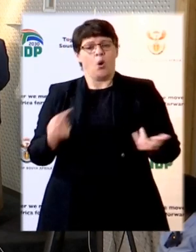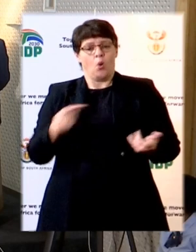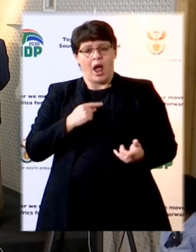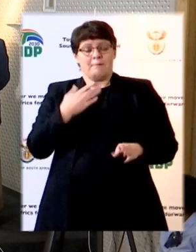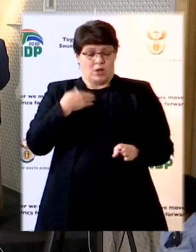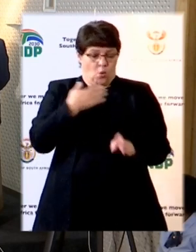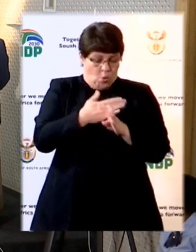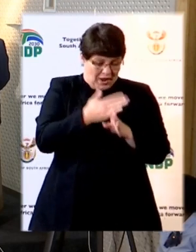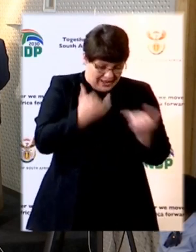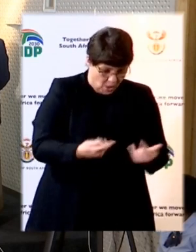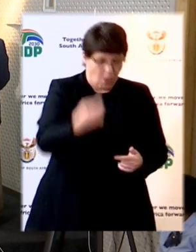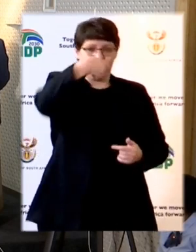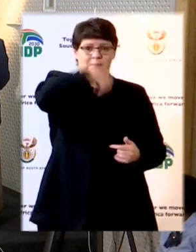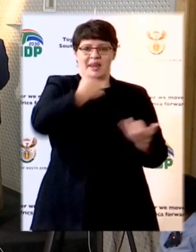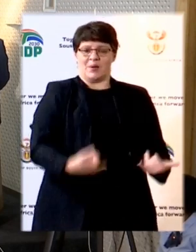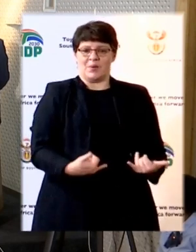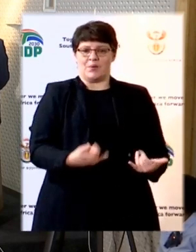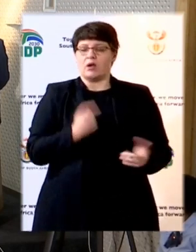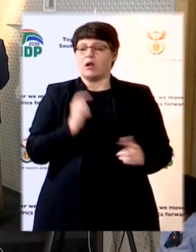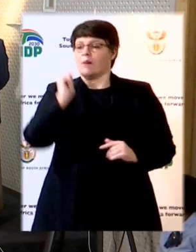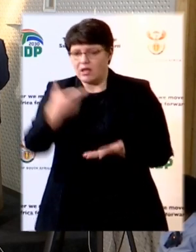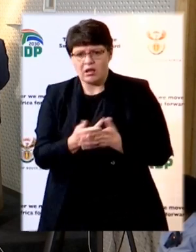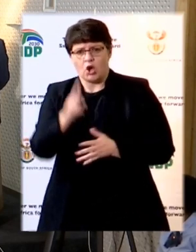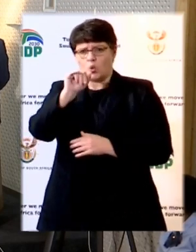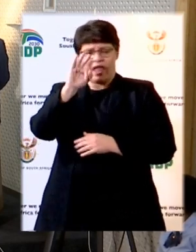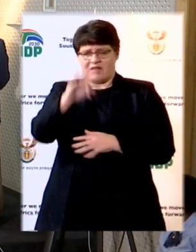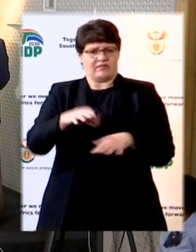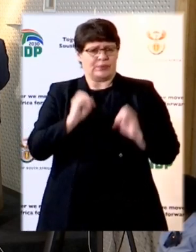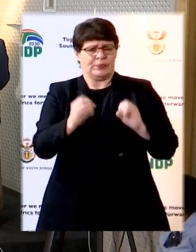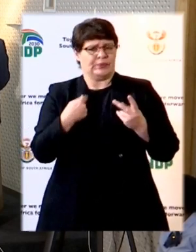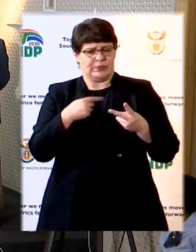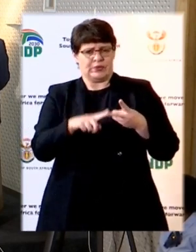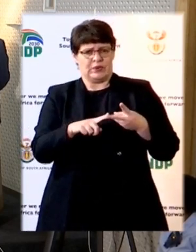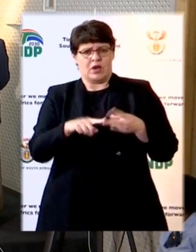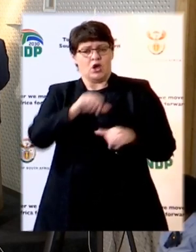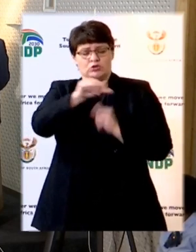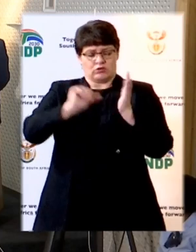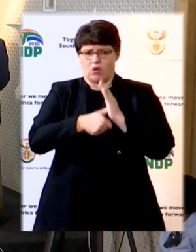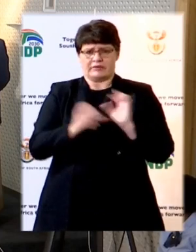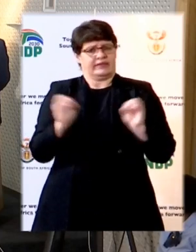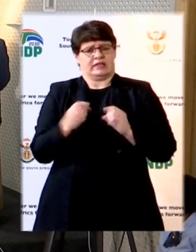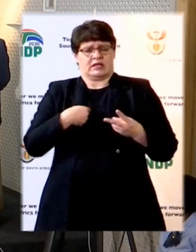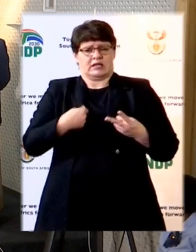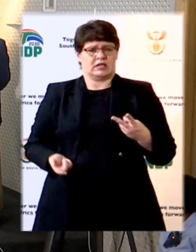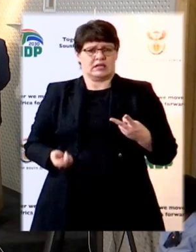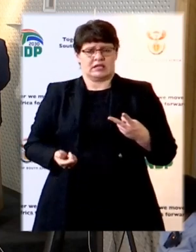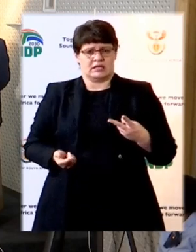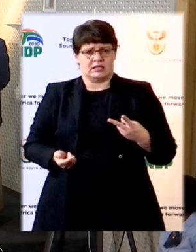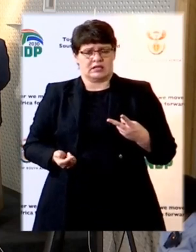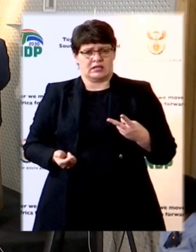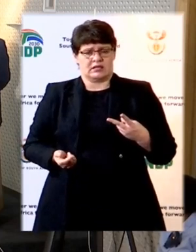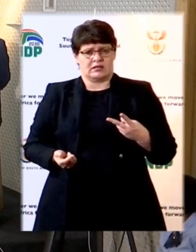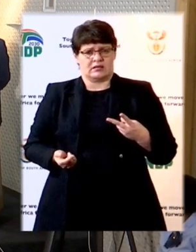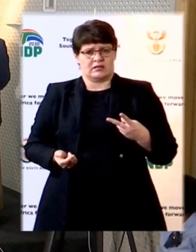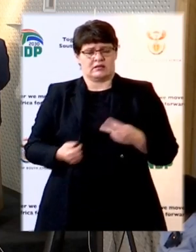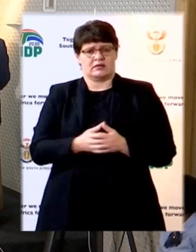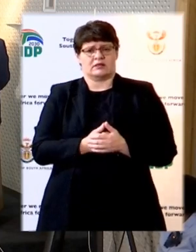who typically earn from job to job, usually don't pay UIF and are not part of the social grant system?